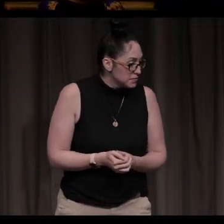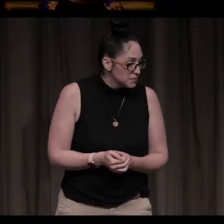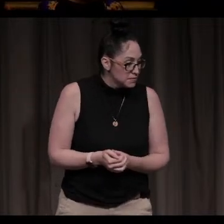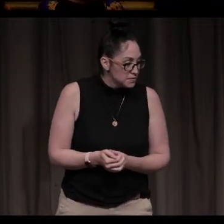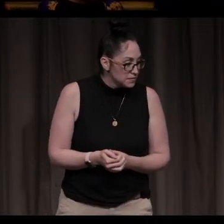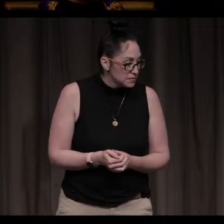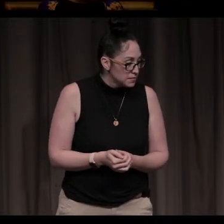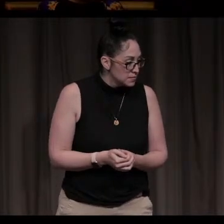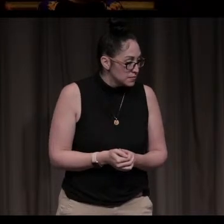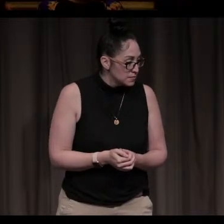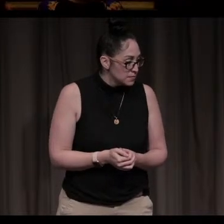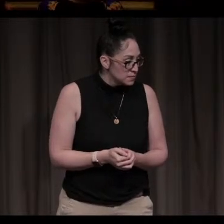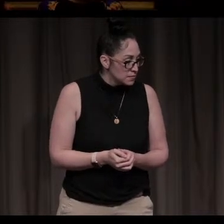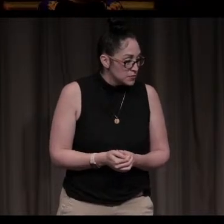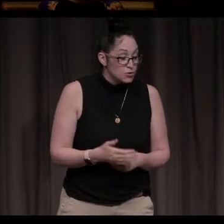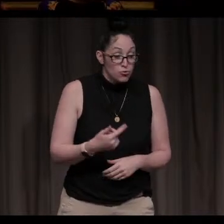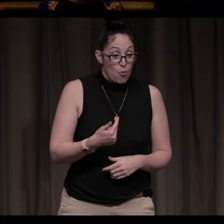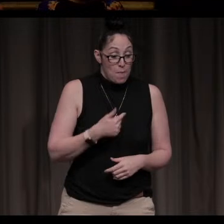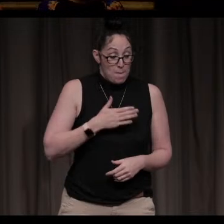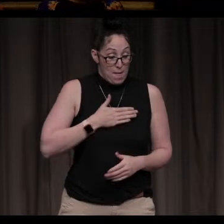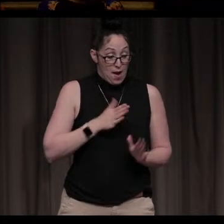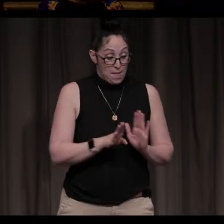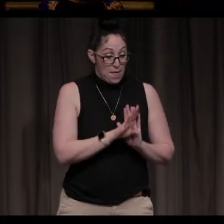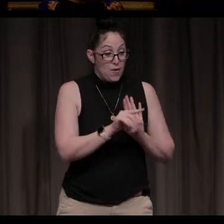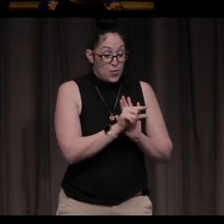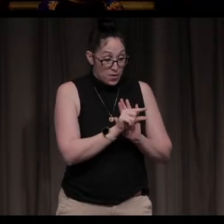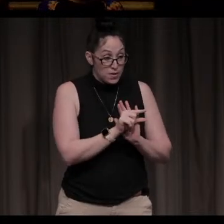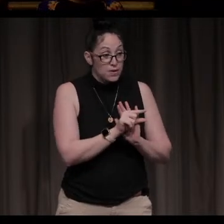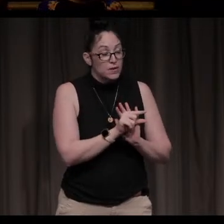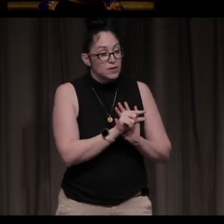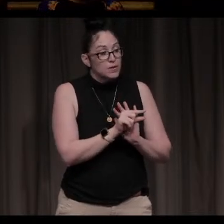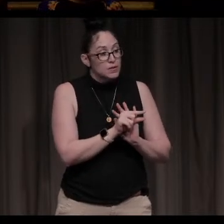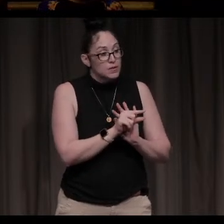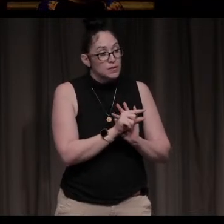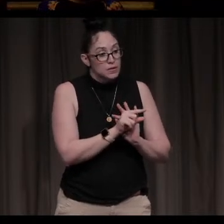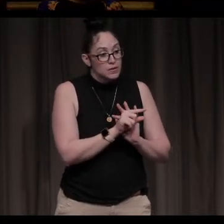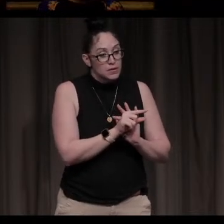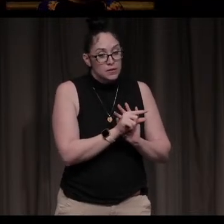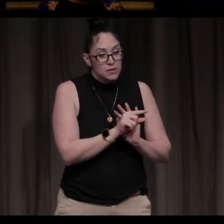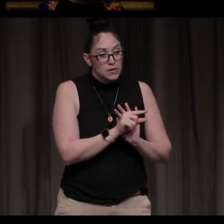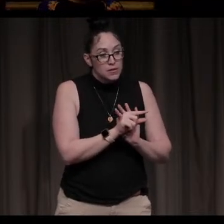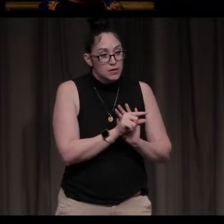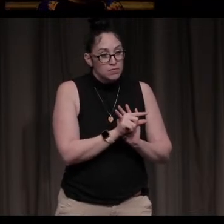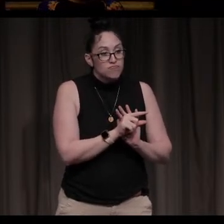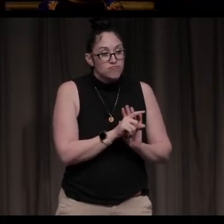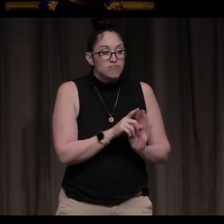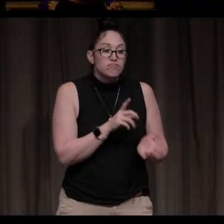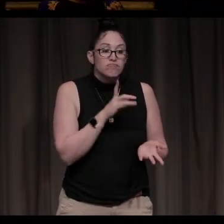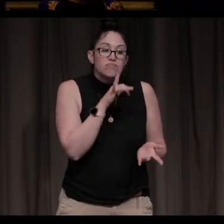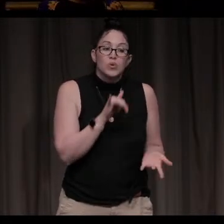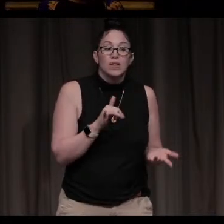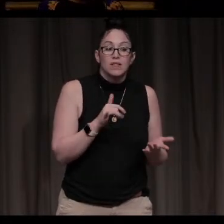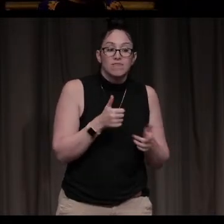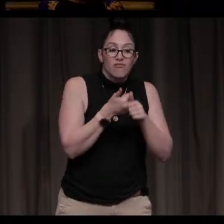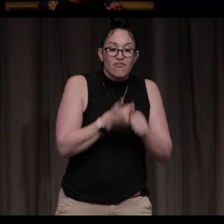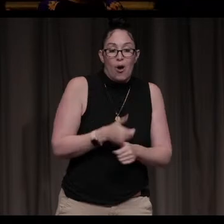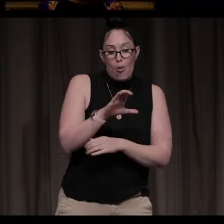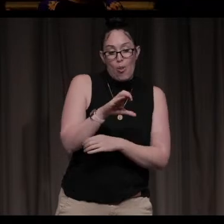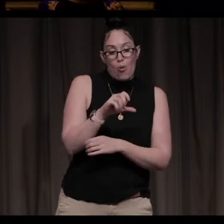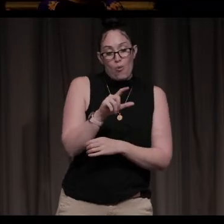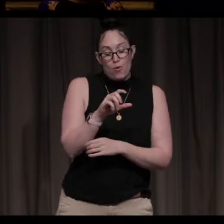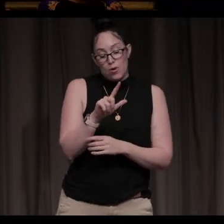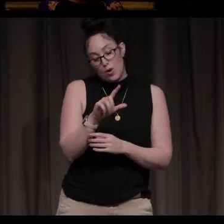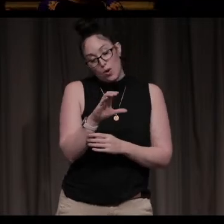this is something that also, I come from this background that's, of course, it's super colonial in its setting. But then as